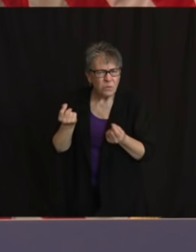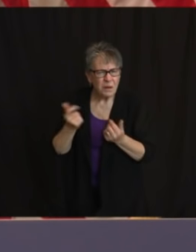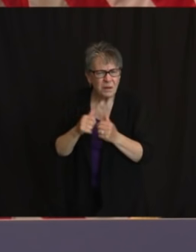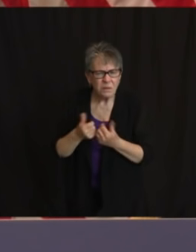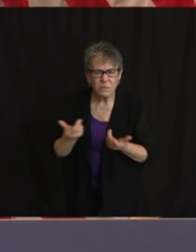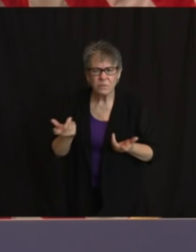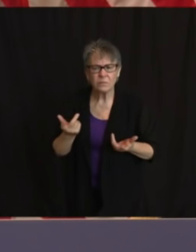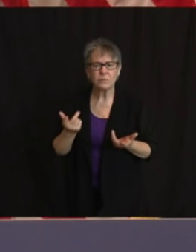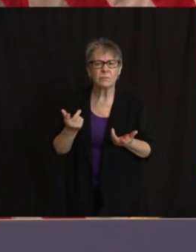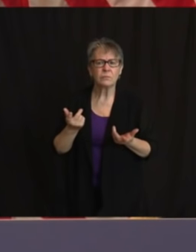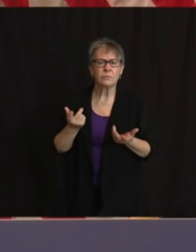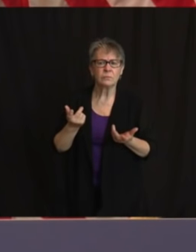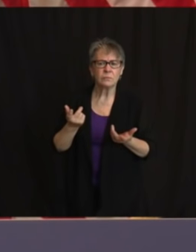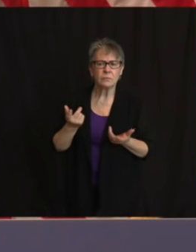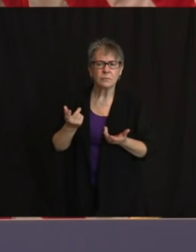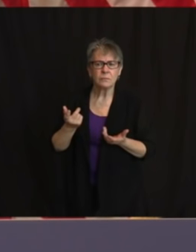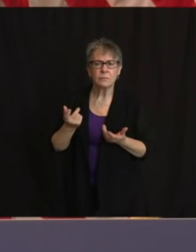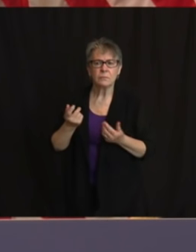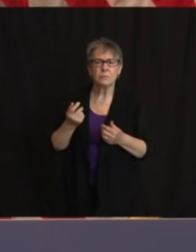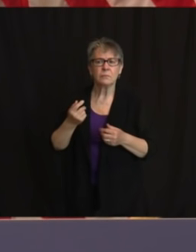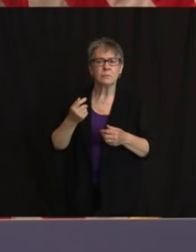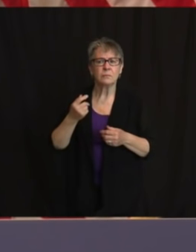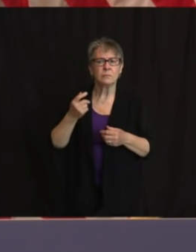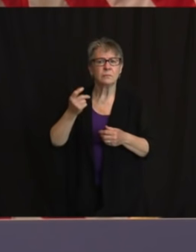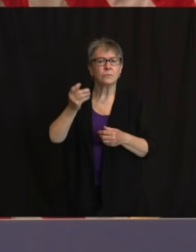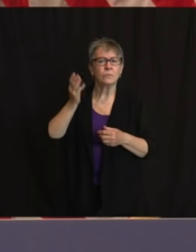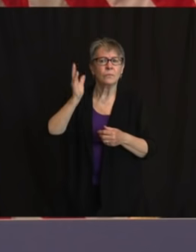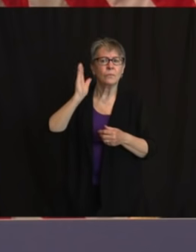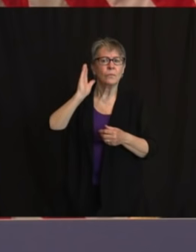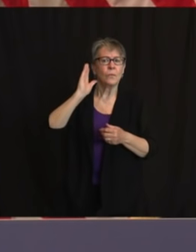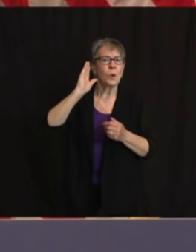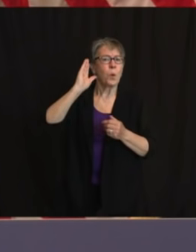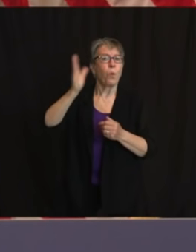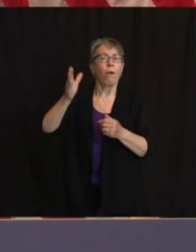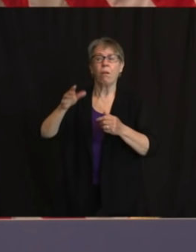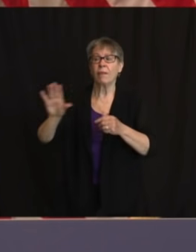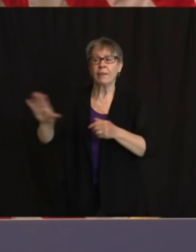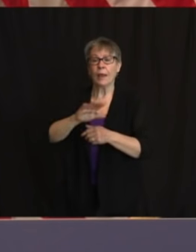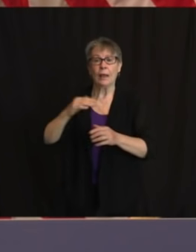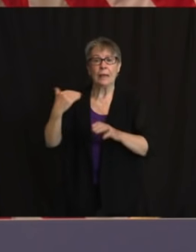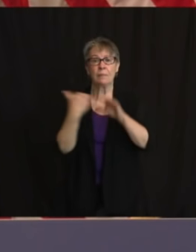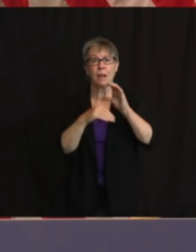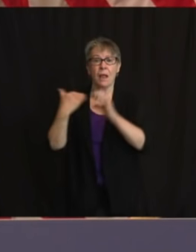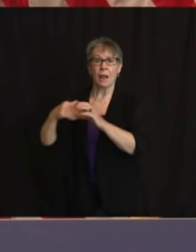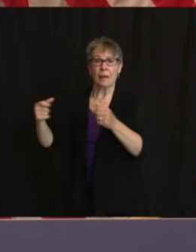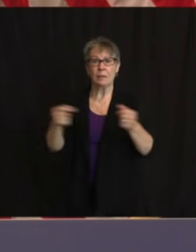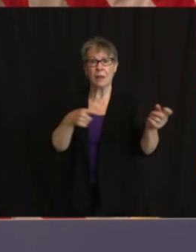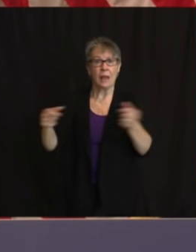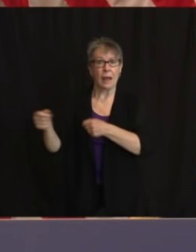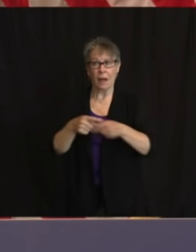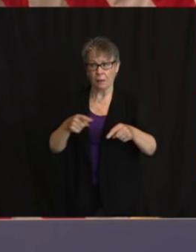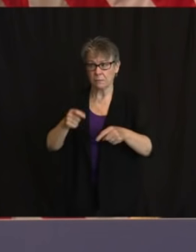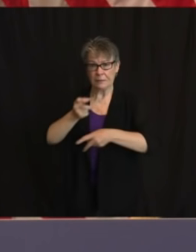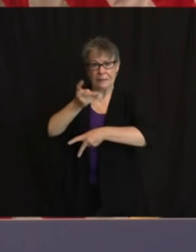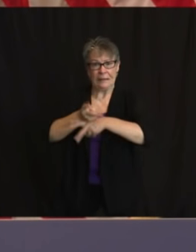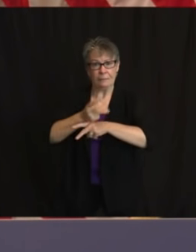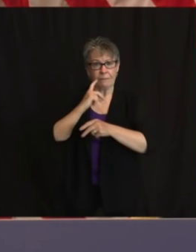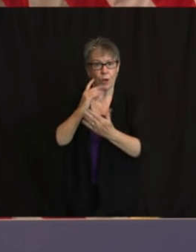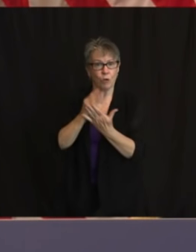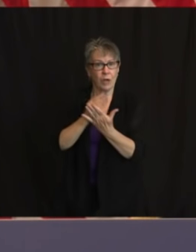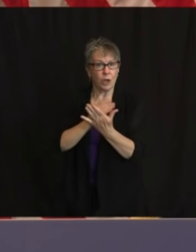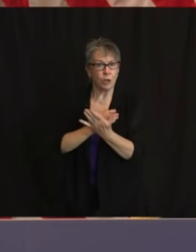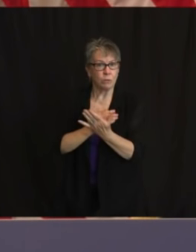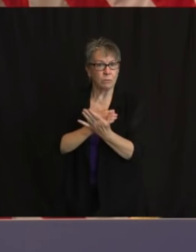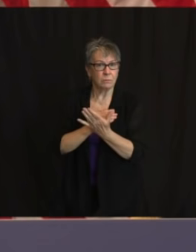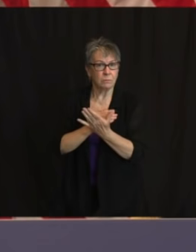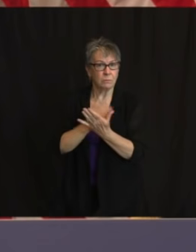add? Because it's an ad hoc commission that is created by the governor, these are, the commission members are serving in